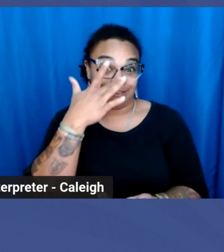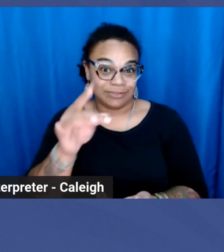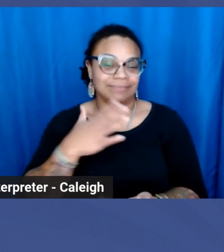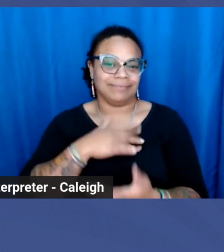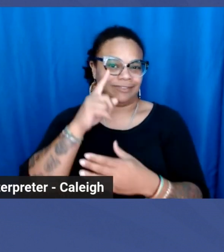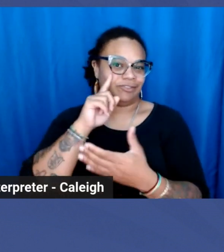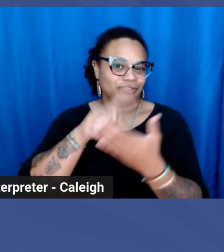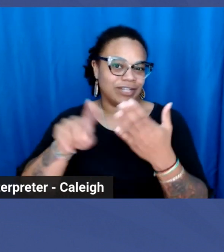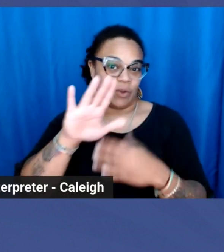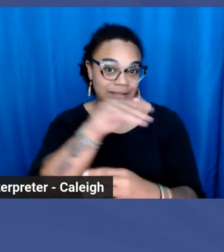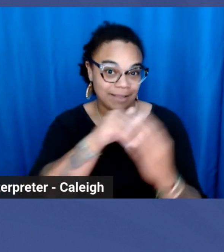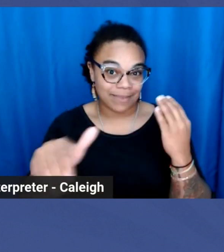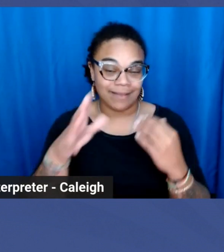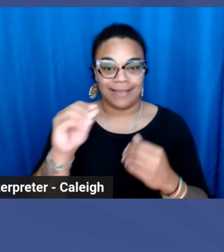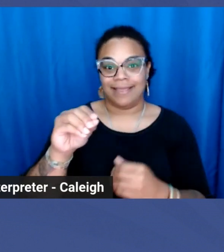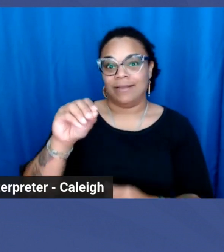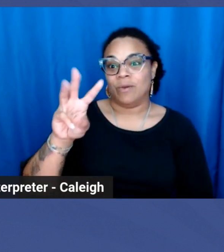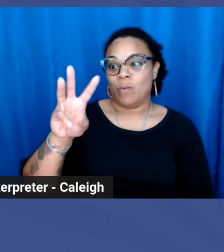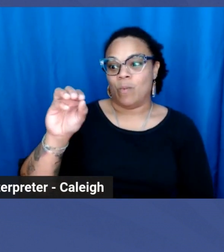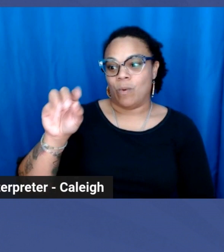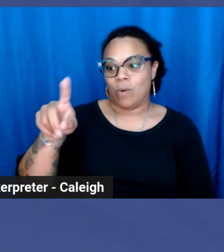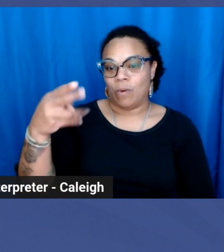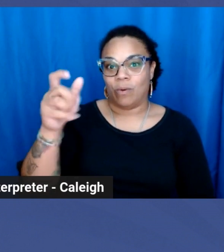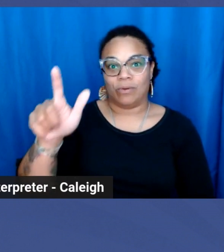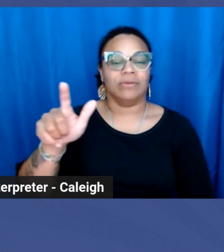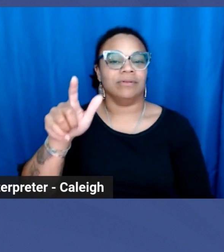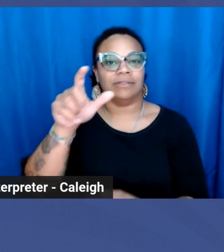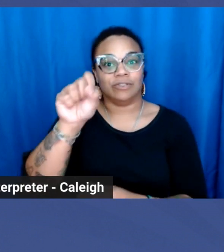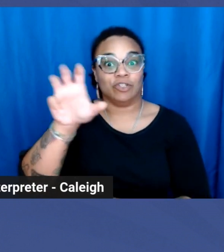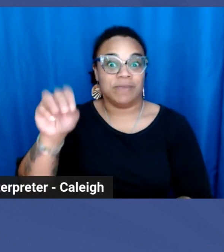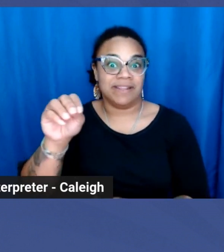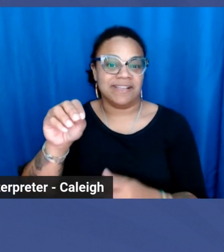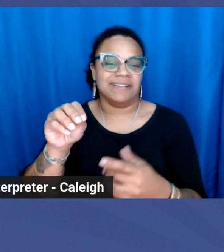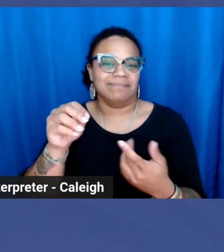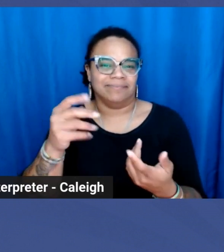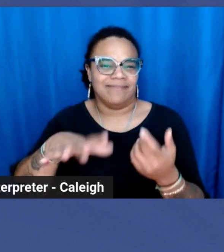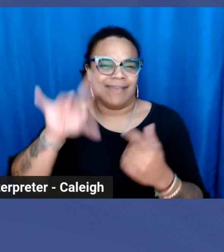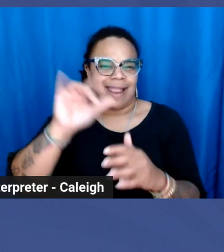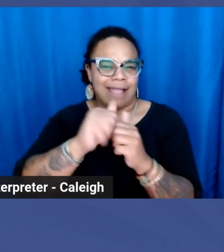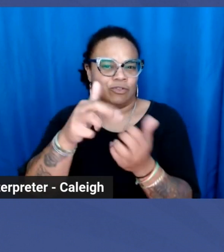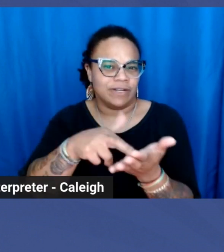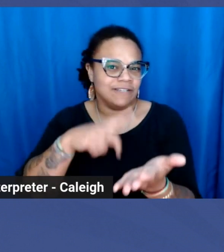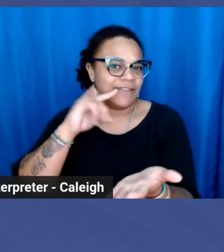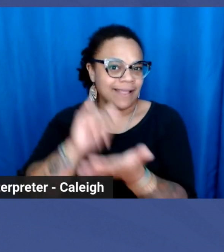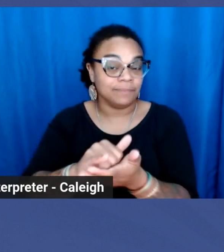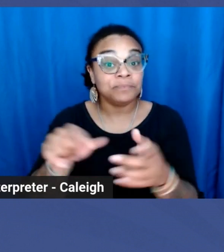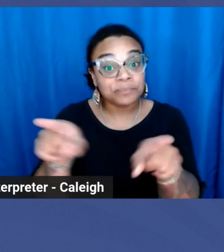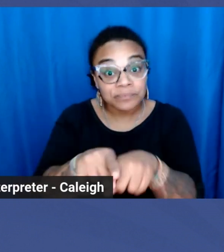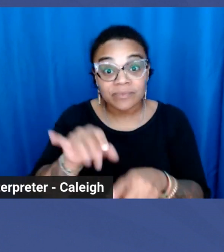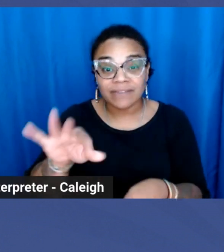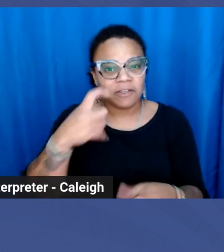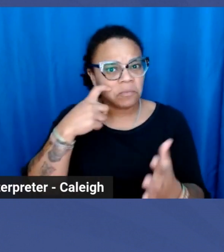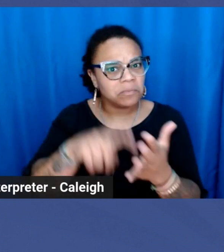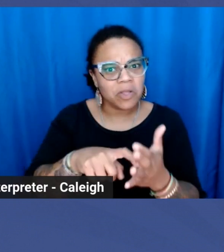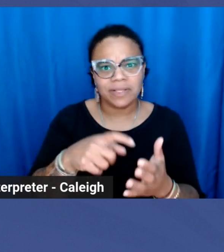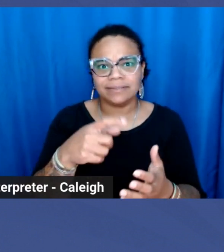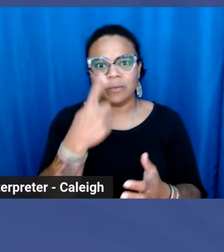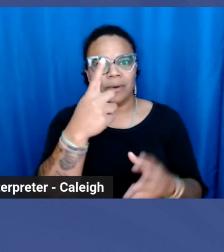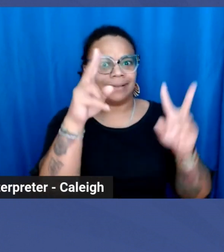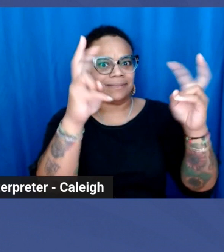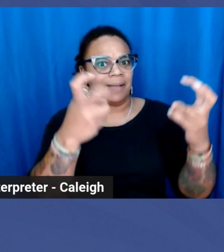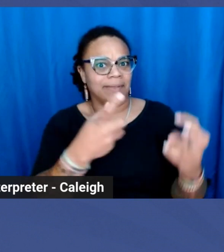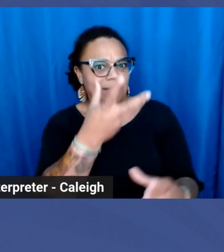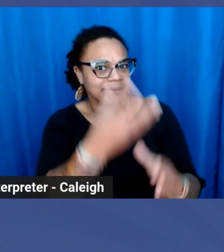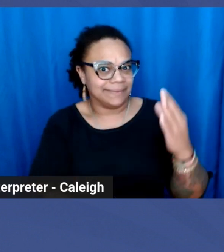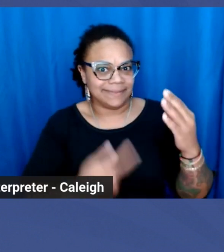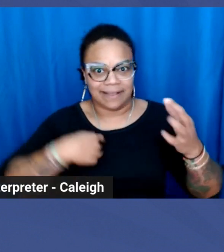for information about how to register for that. And I will also say, if there's a topic I have not covered that you would like to see us talk